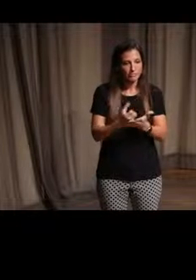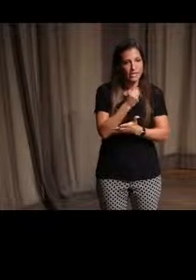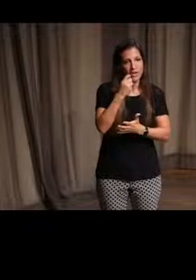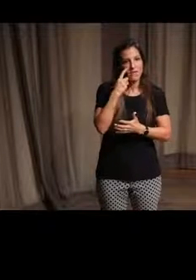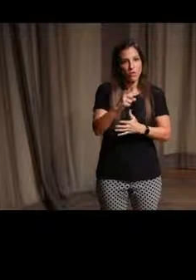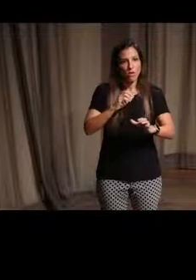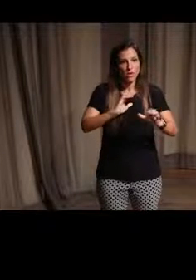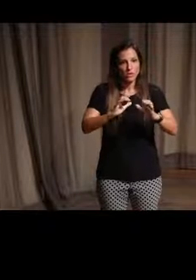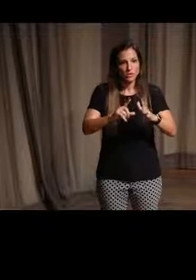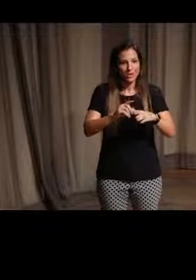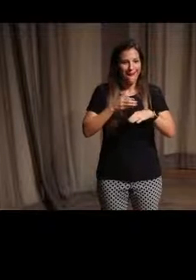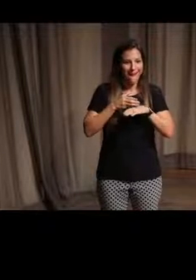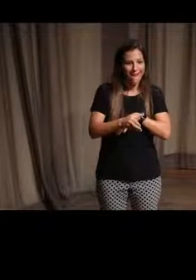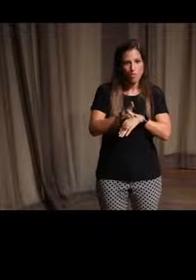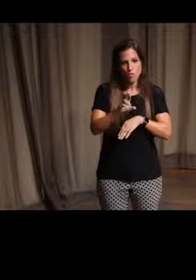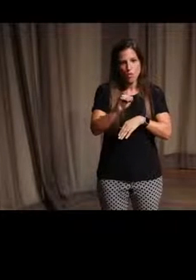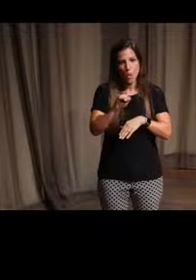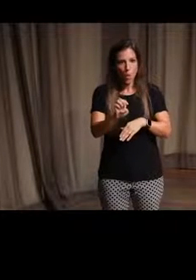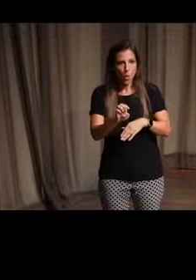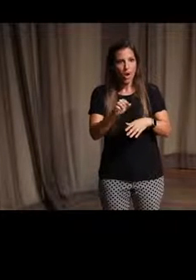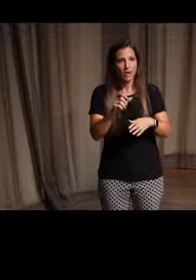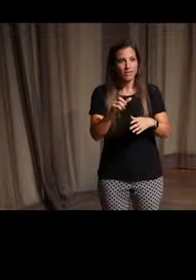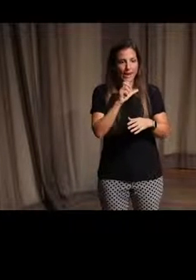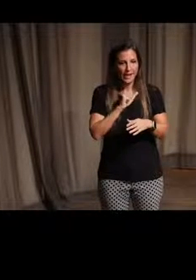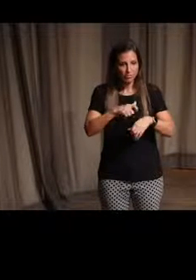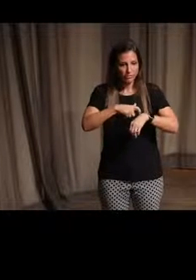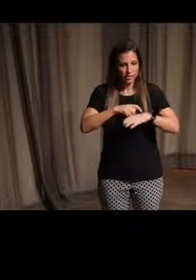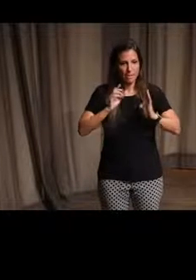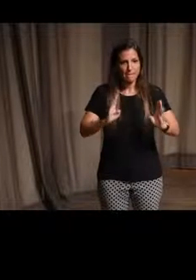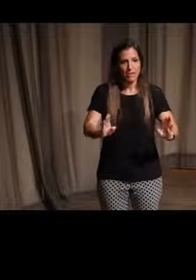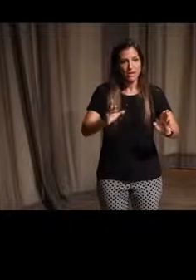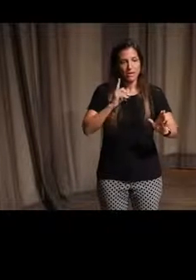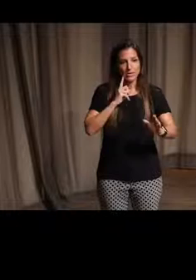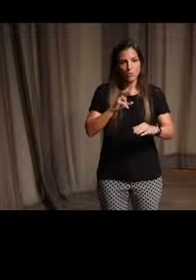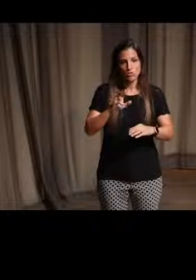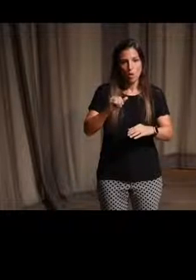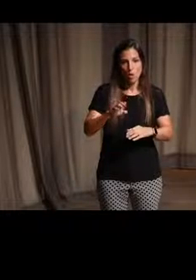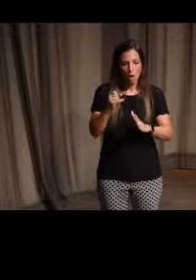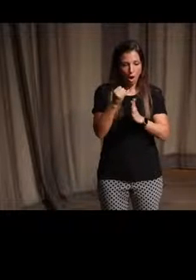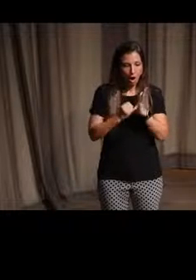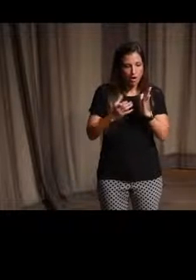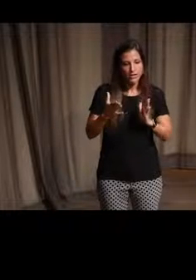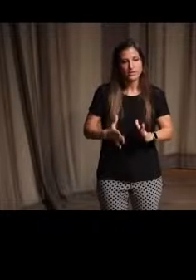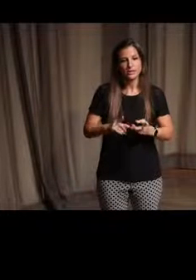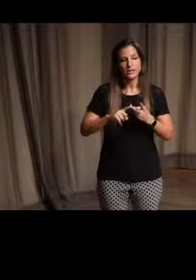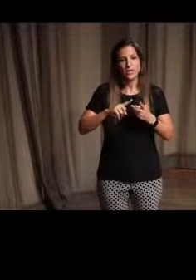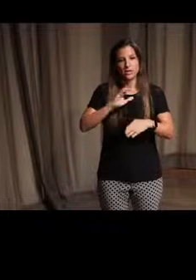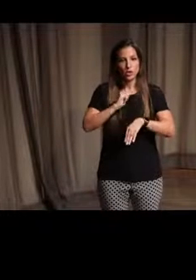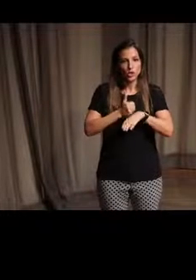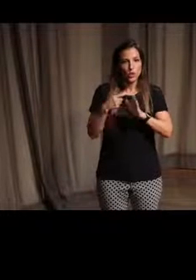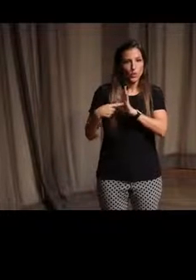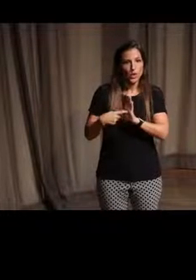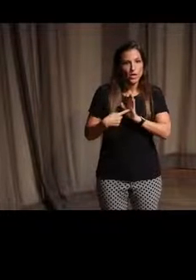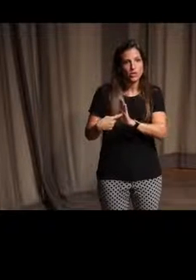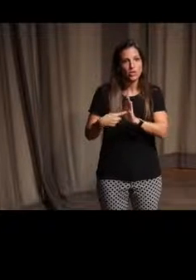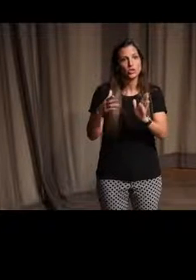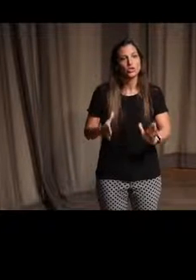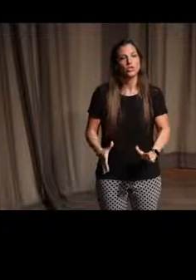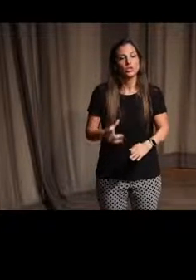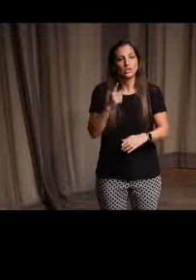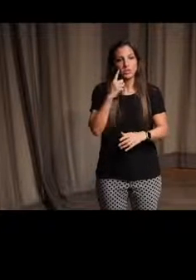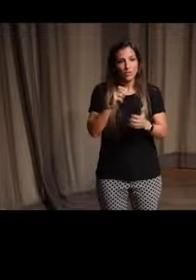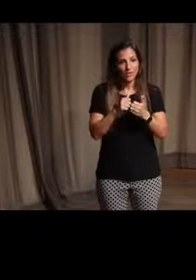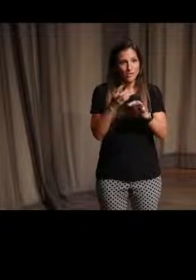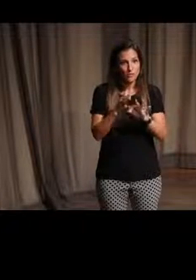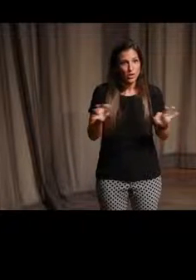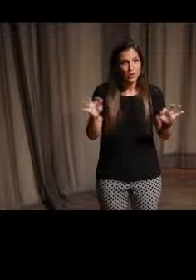in a post-Roe age, the role of artists and curators when thinking about issues of reproductive freedom, the ways